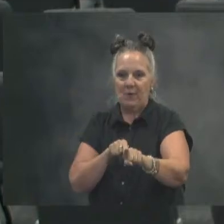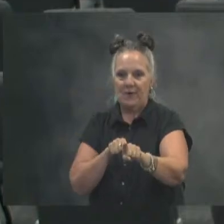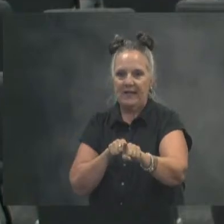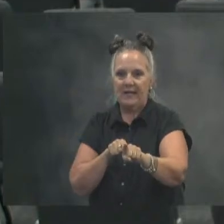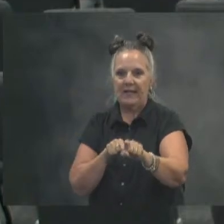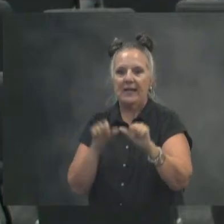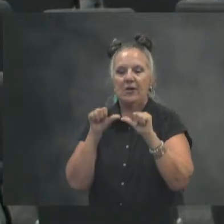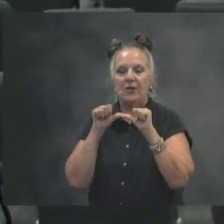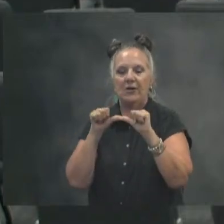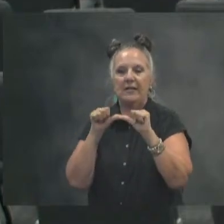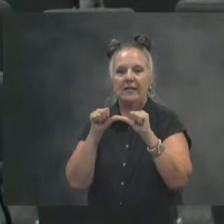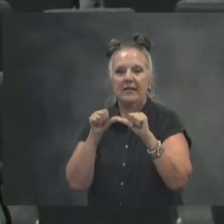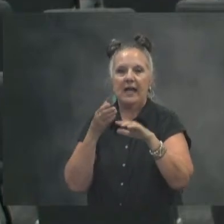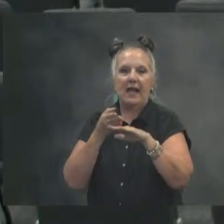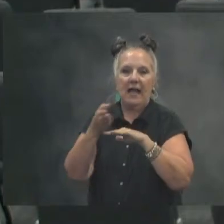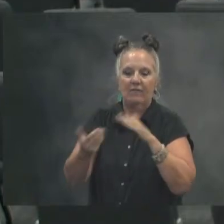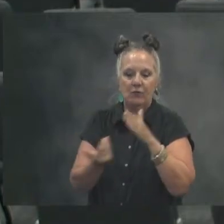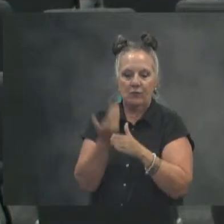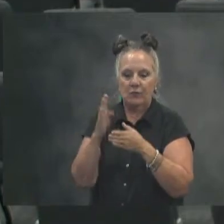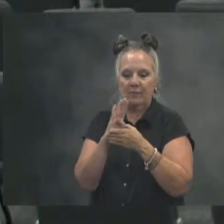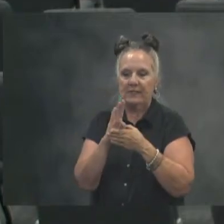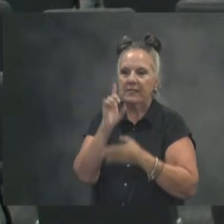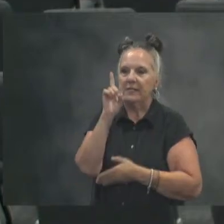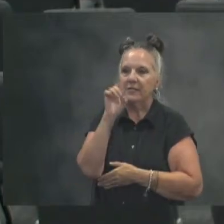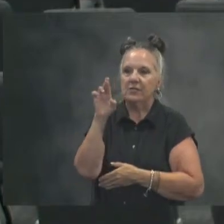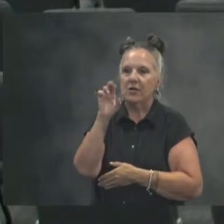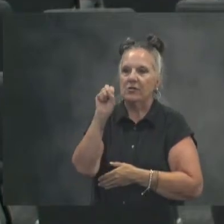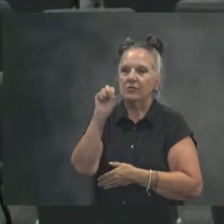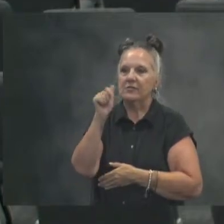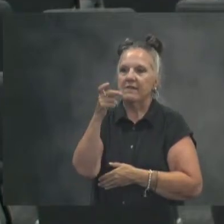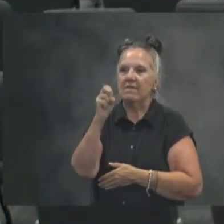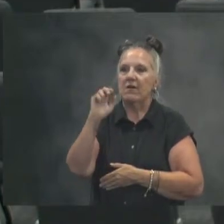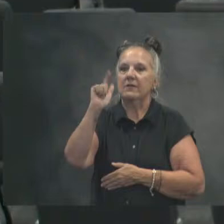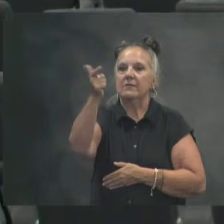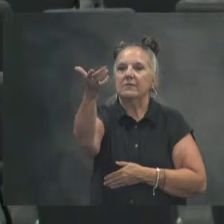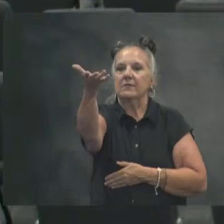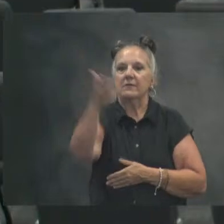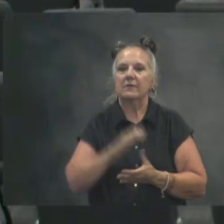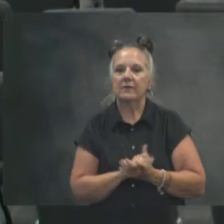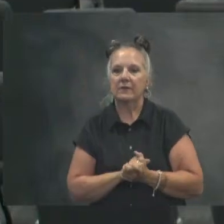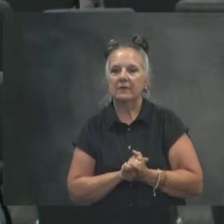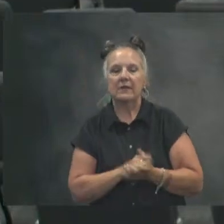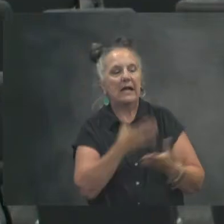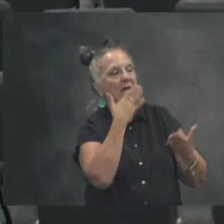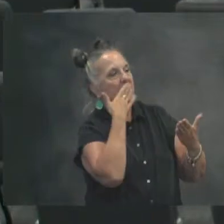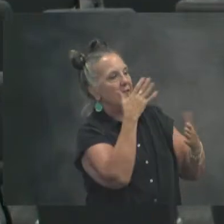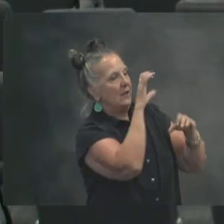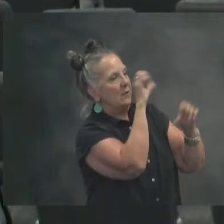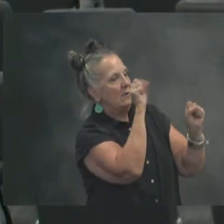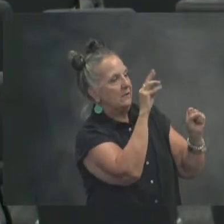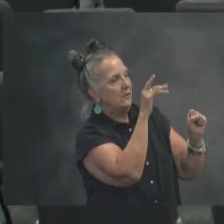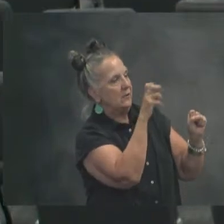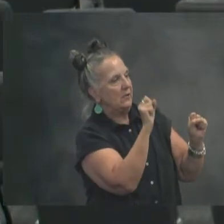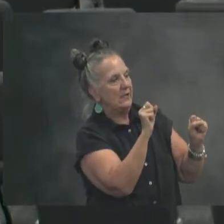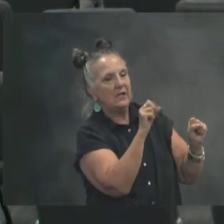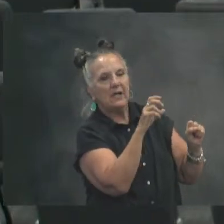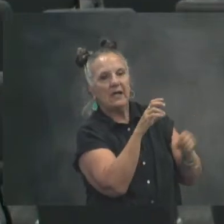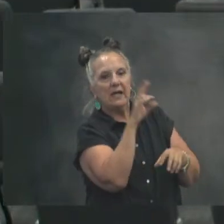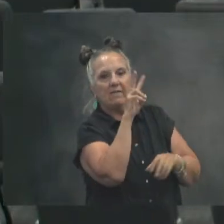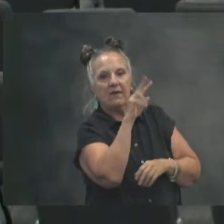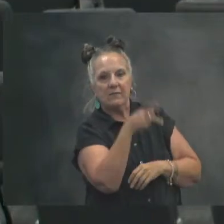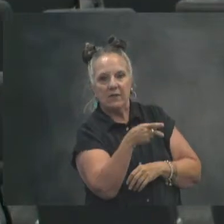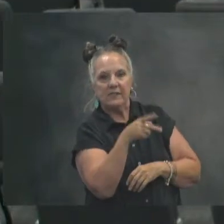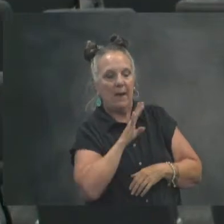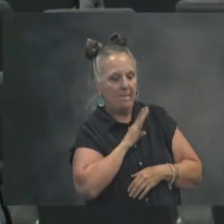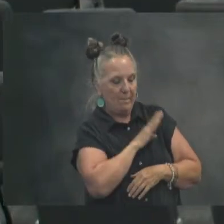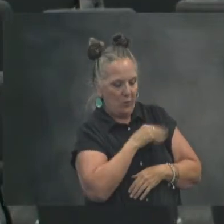will be continued after new business. So, Dr. Savine, to you. Thank you, President Williams, Vice President Stauffer, and members of the